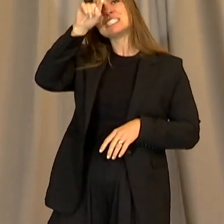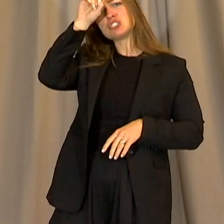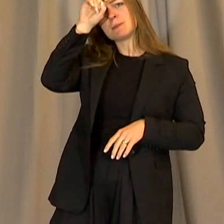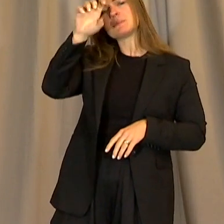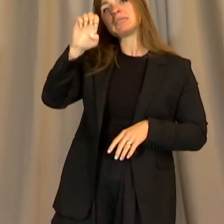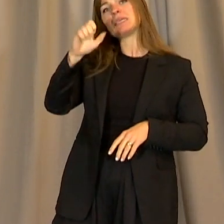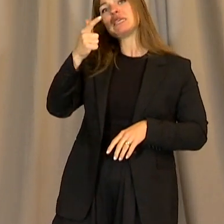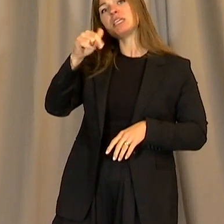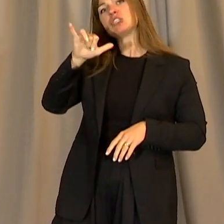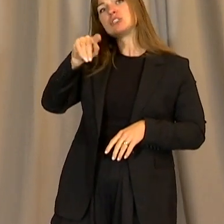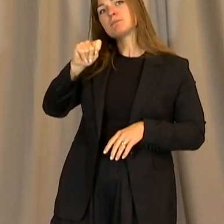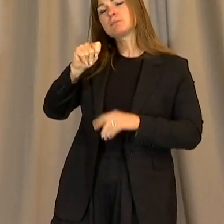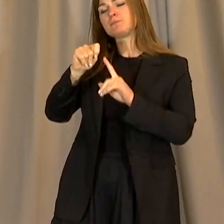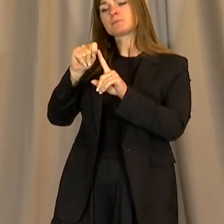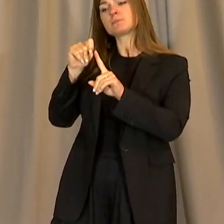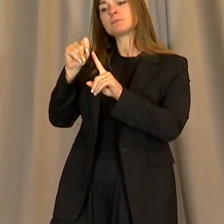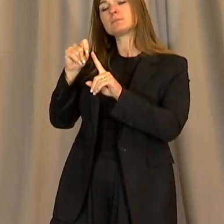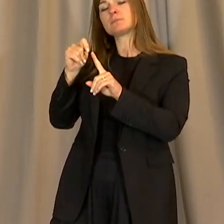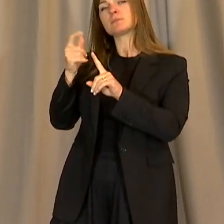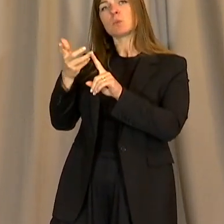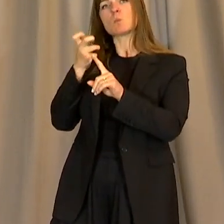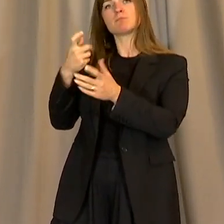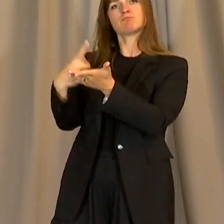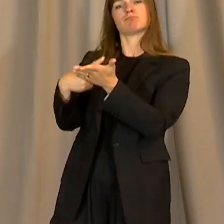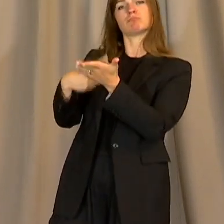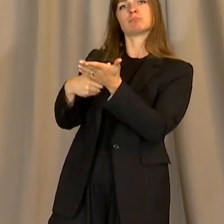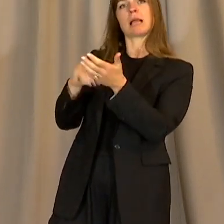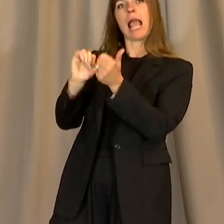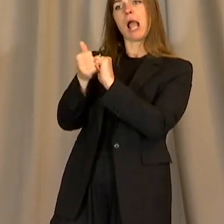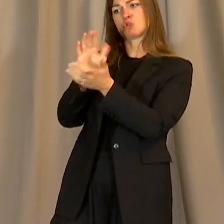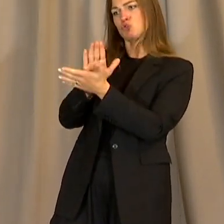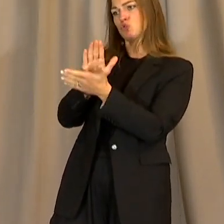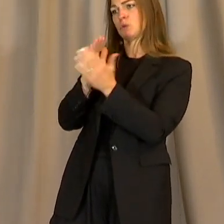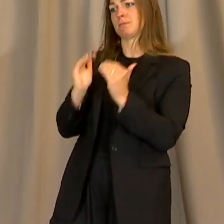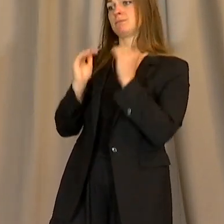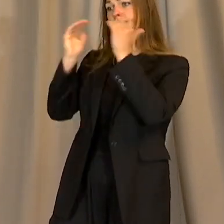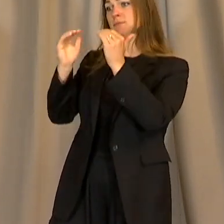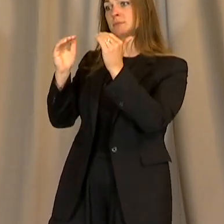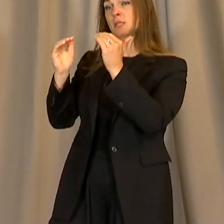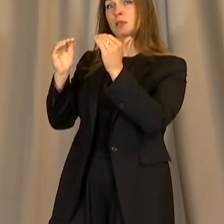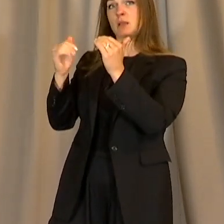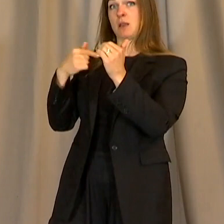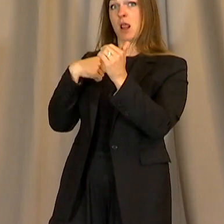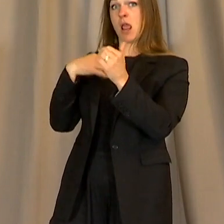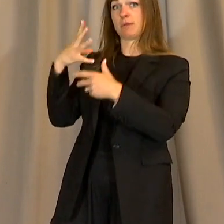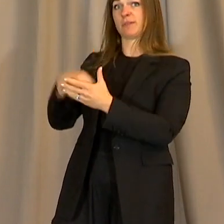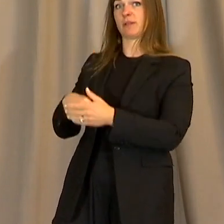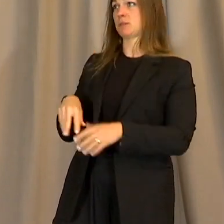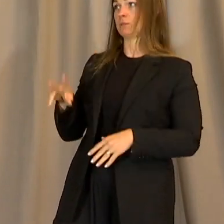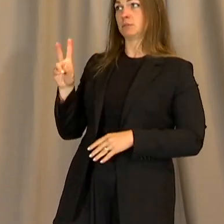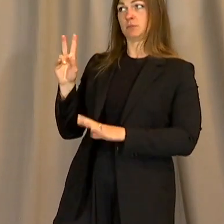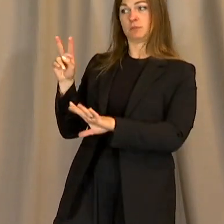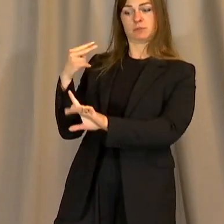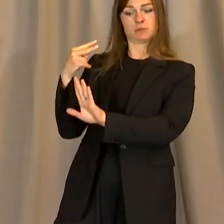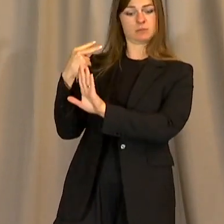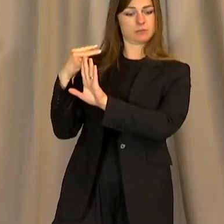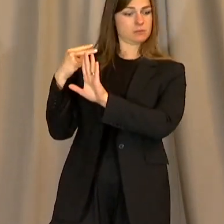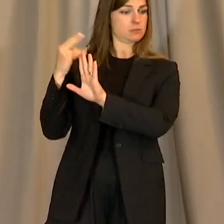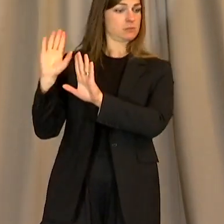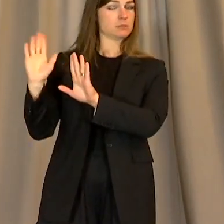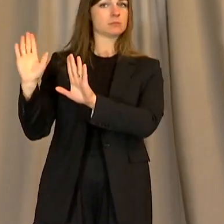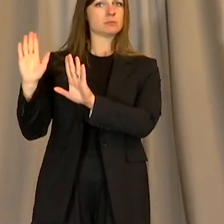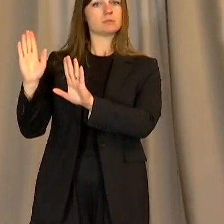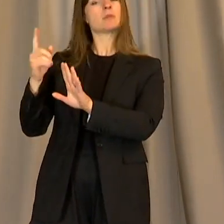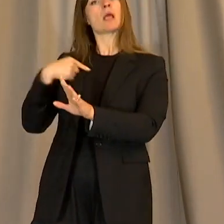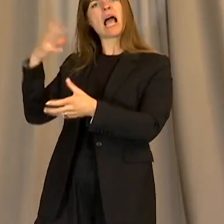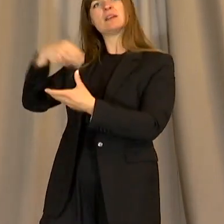talk about ways that they can better their schools. I'm like, don't look over here. Because when I went to their schools,